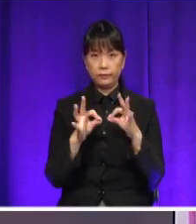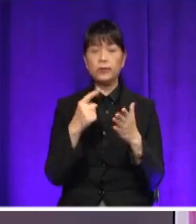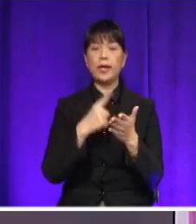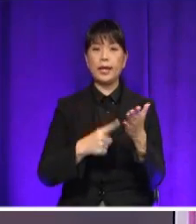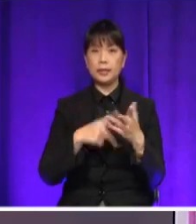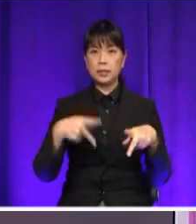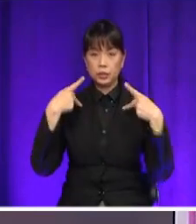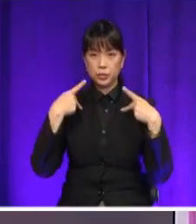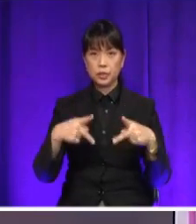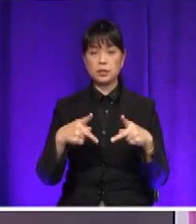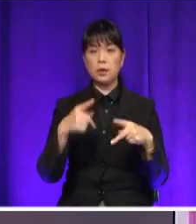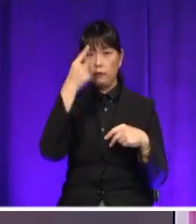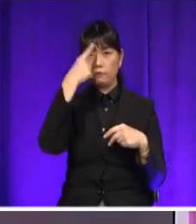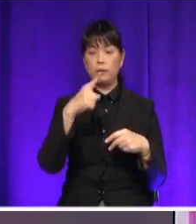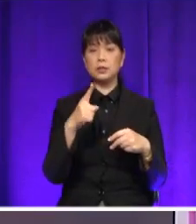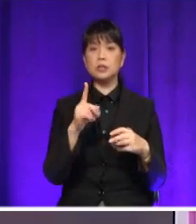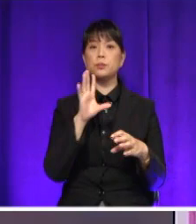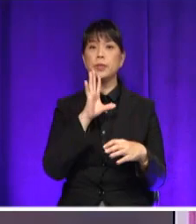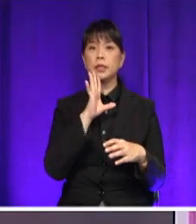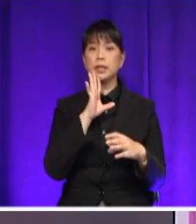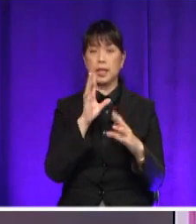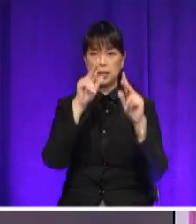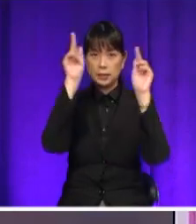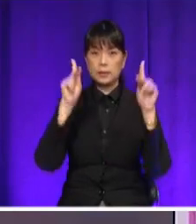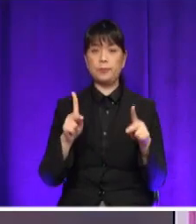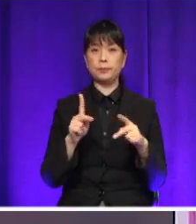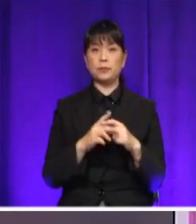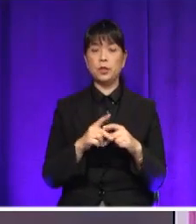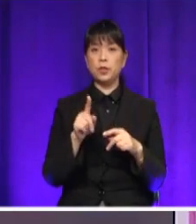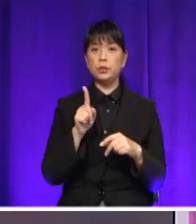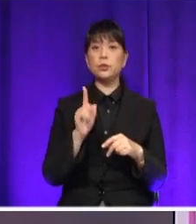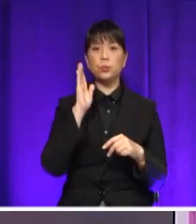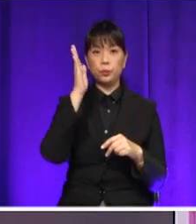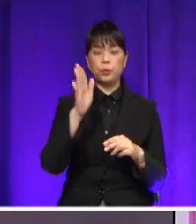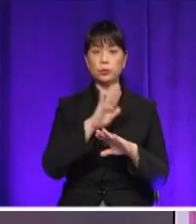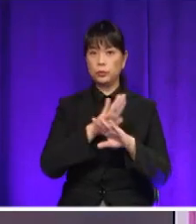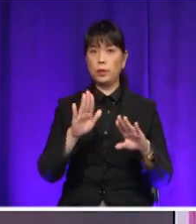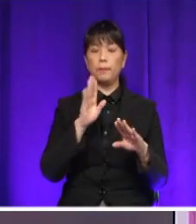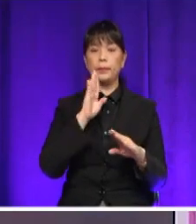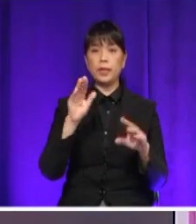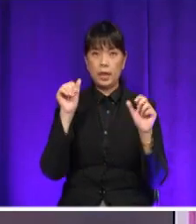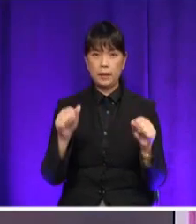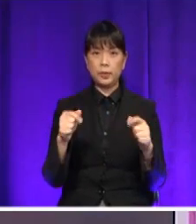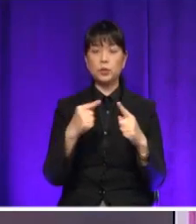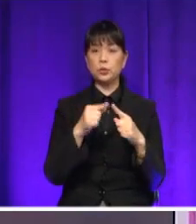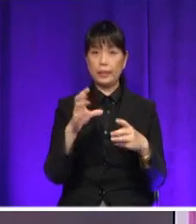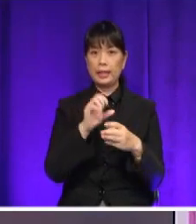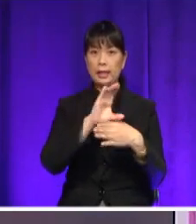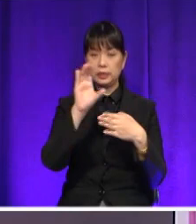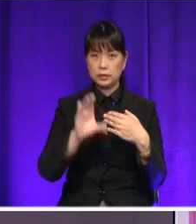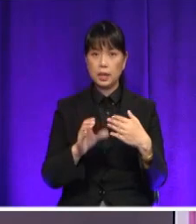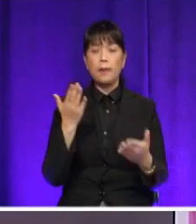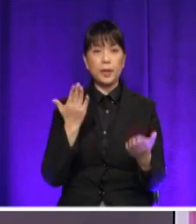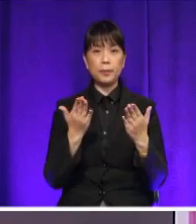speaking exam you are not able to come to a conclusion, maybe you get cold feet, you're